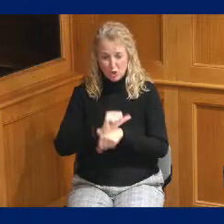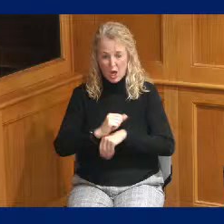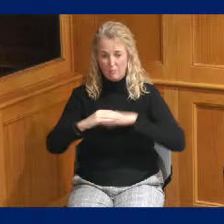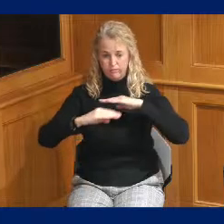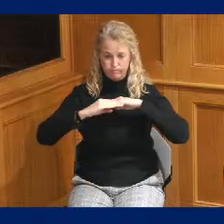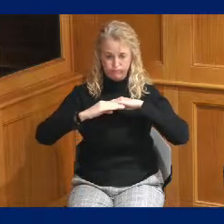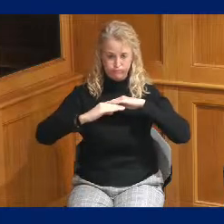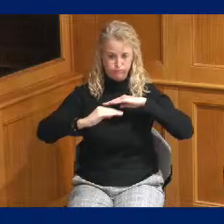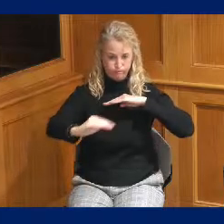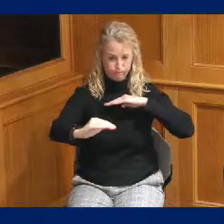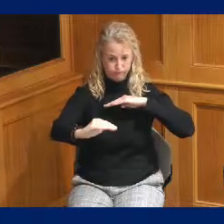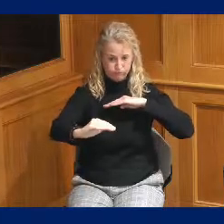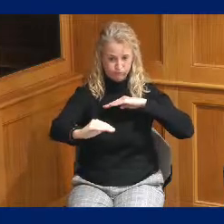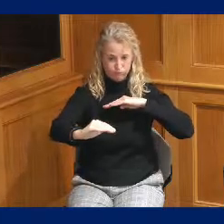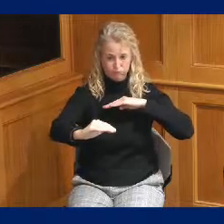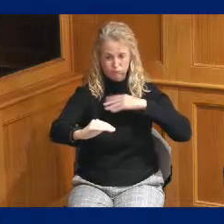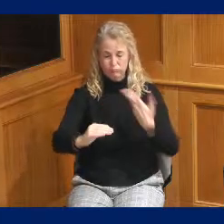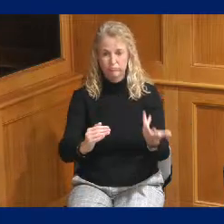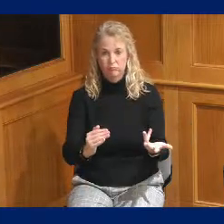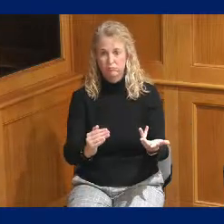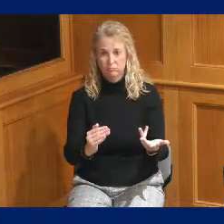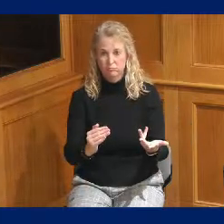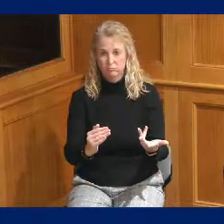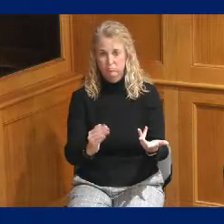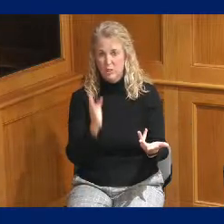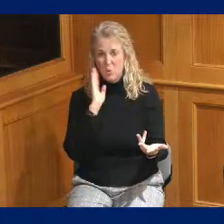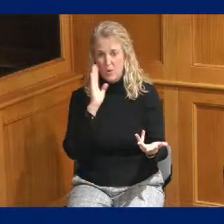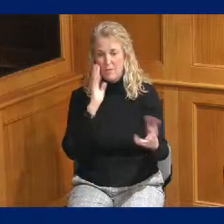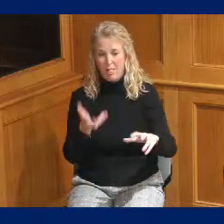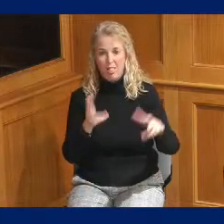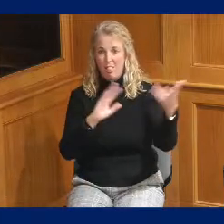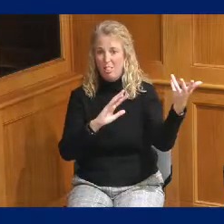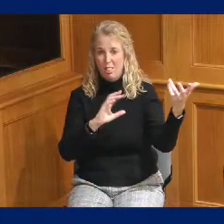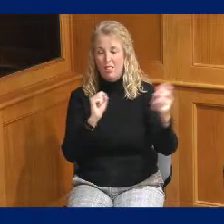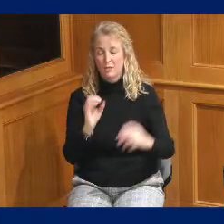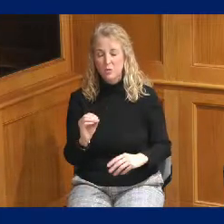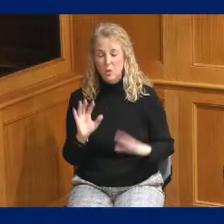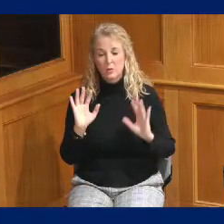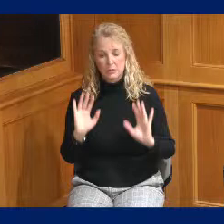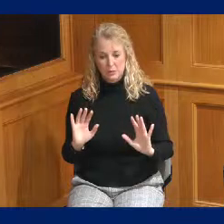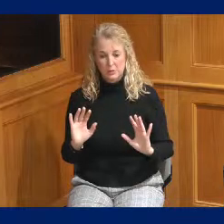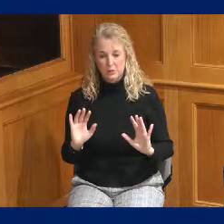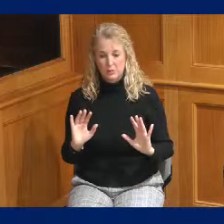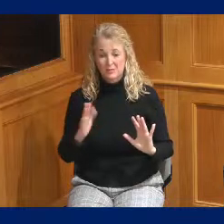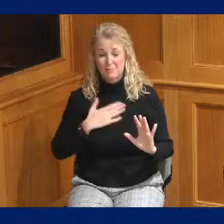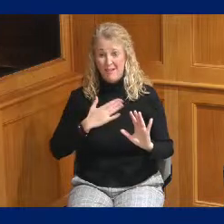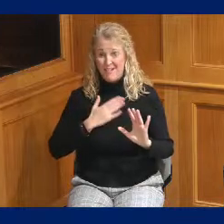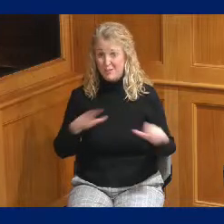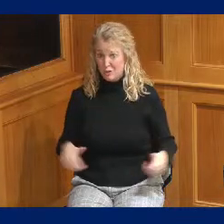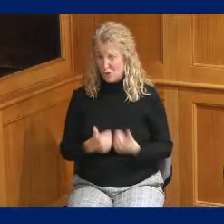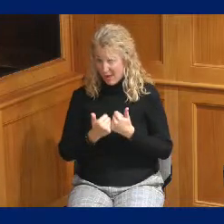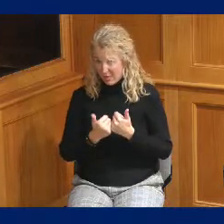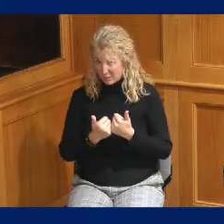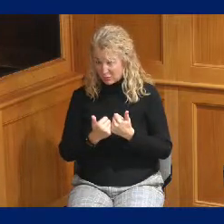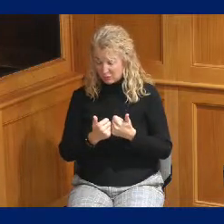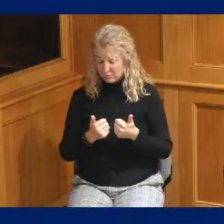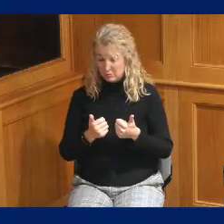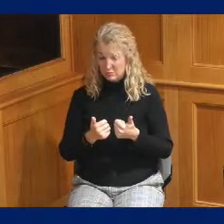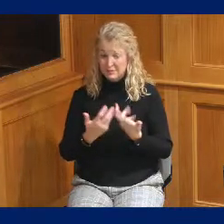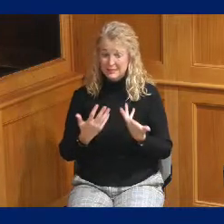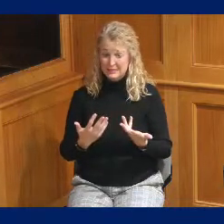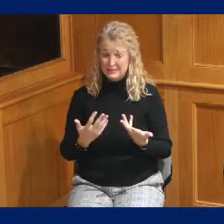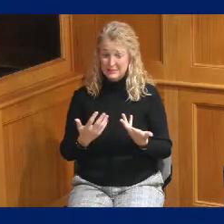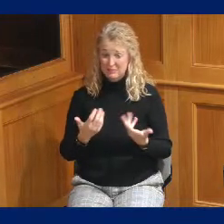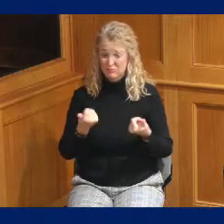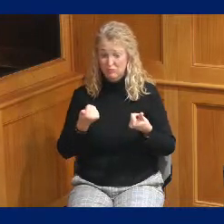to continue, that's a recipe for disaster long term. So the challenge of the administration and the budget office this year